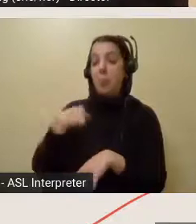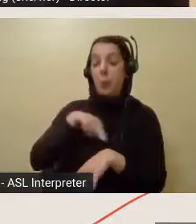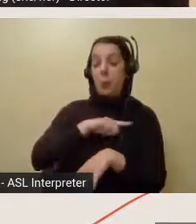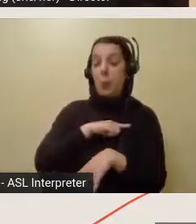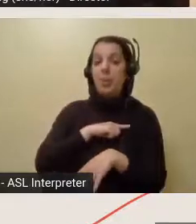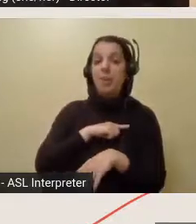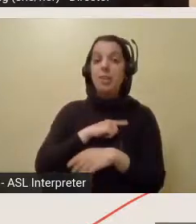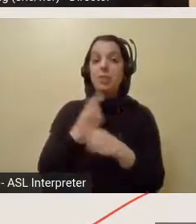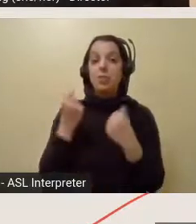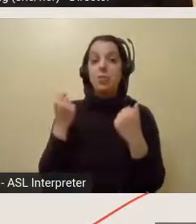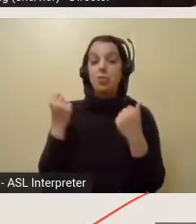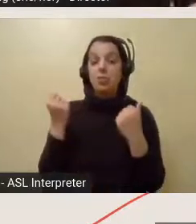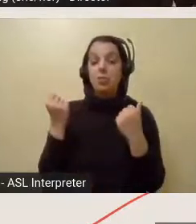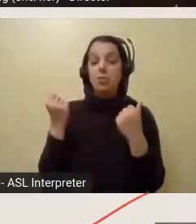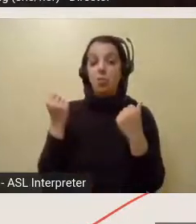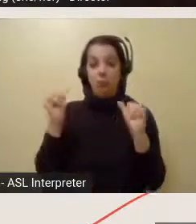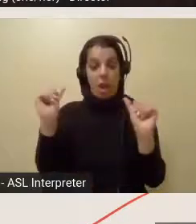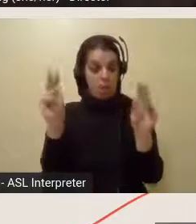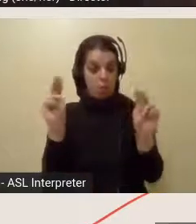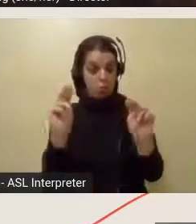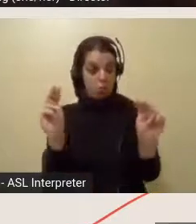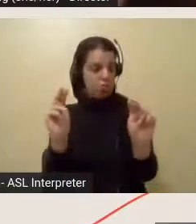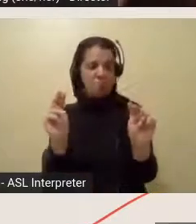we weren't trying to be